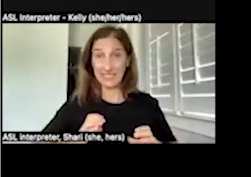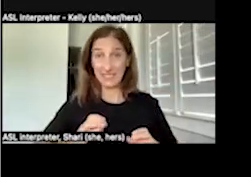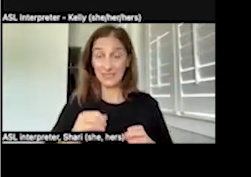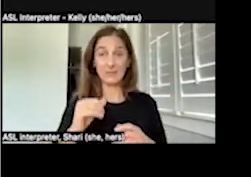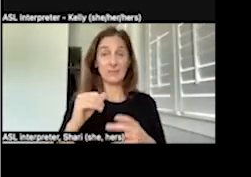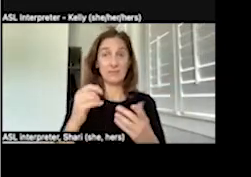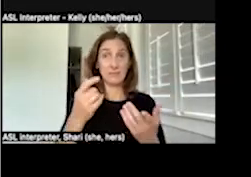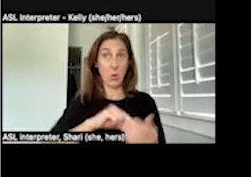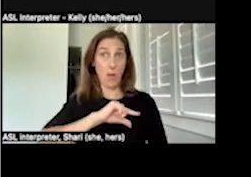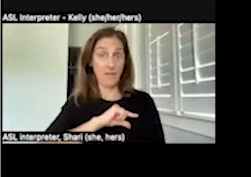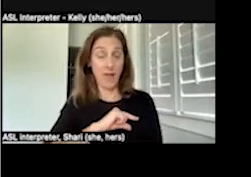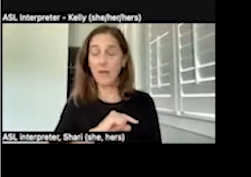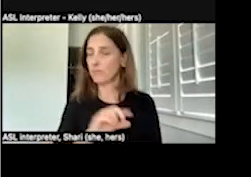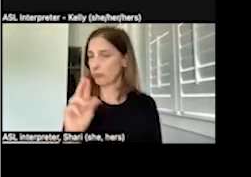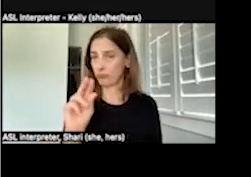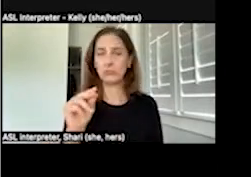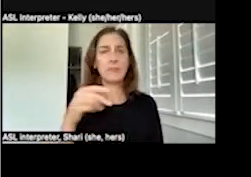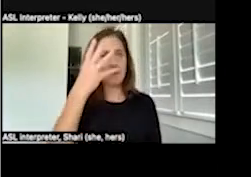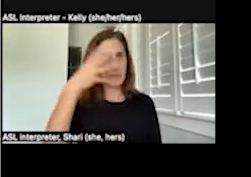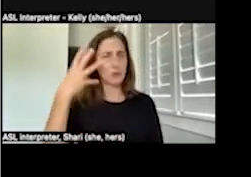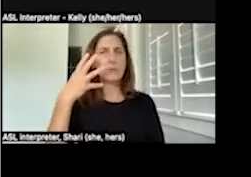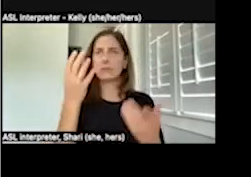to qualify, though.